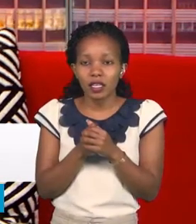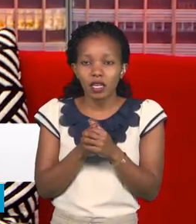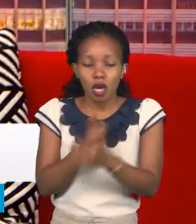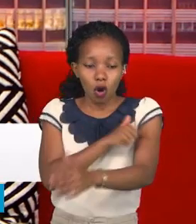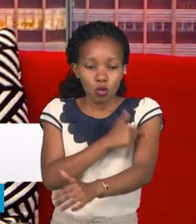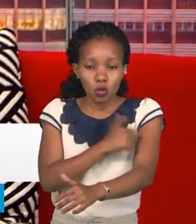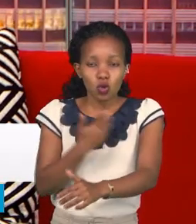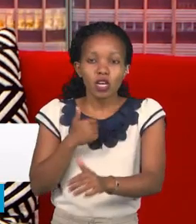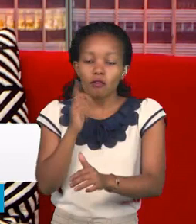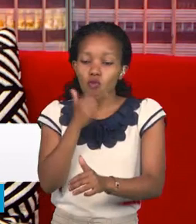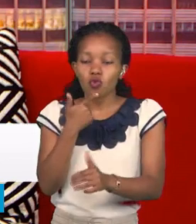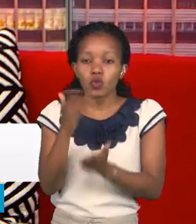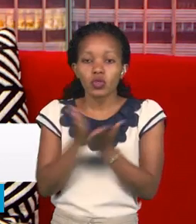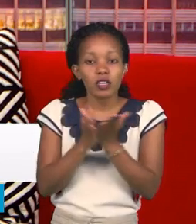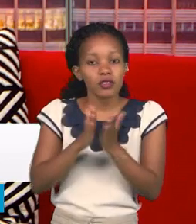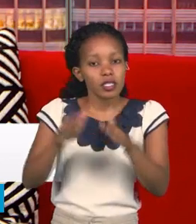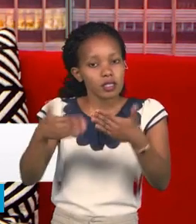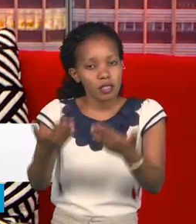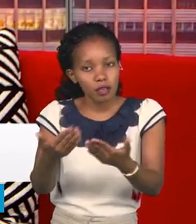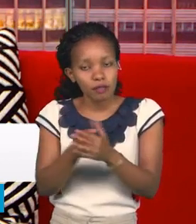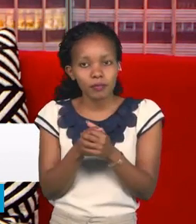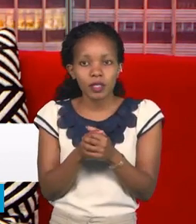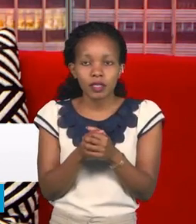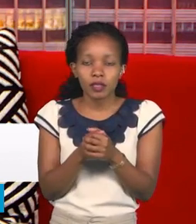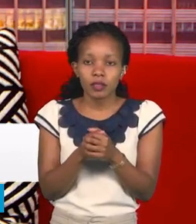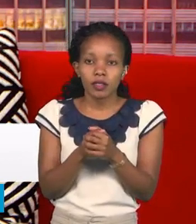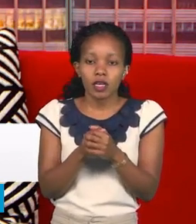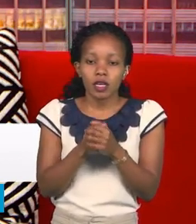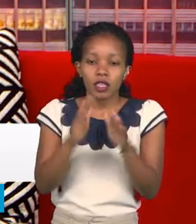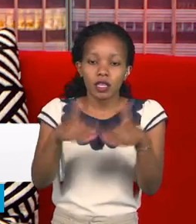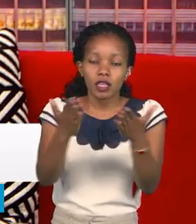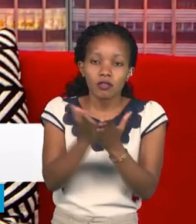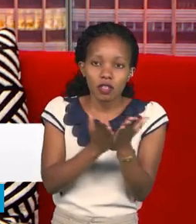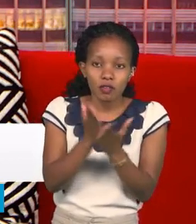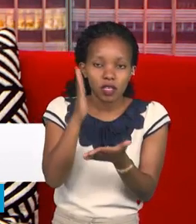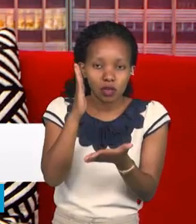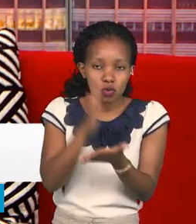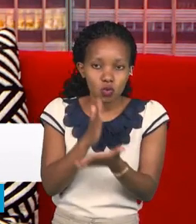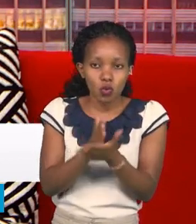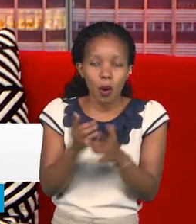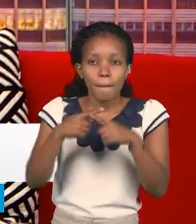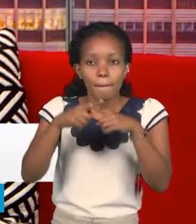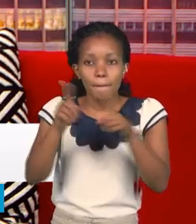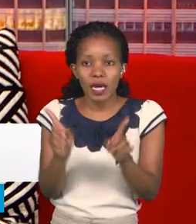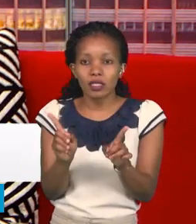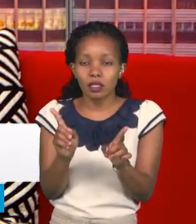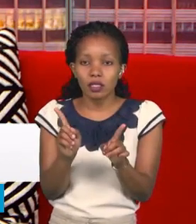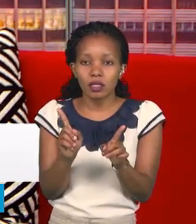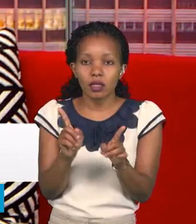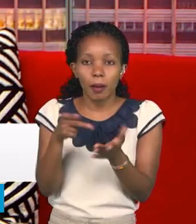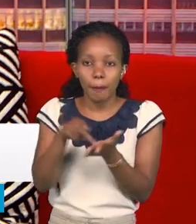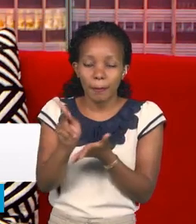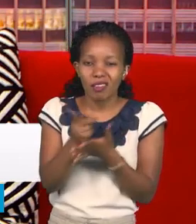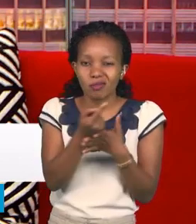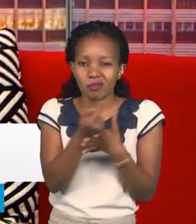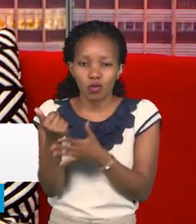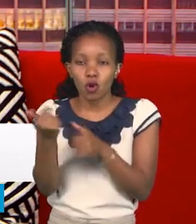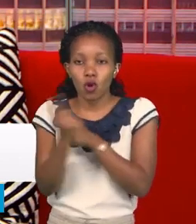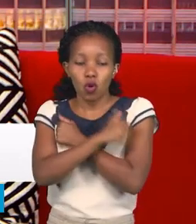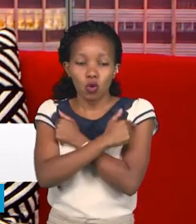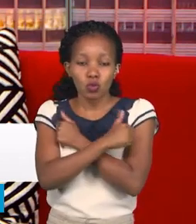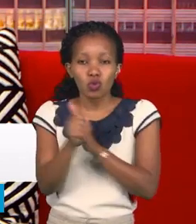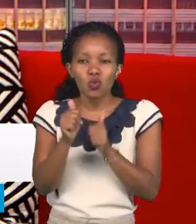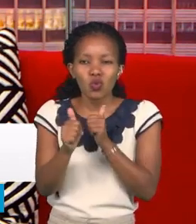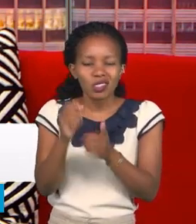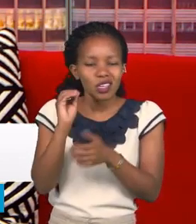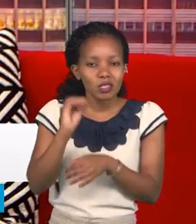are offering these services. Oh, yeah, right? True that. Not only offering these services, but also at a very affordable price. Okay. I know there are few hospitals which are a bit